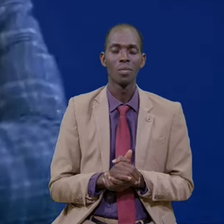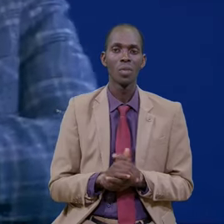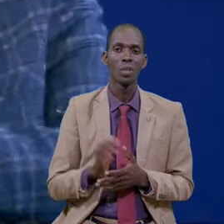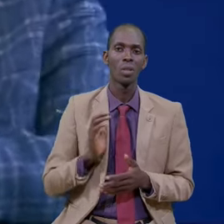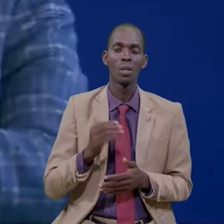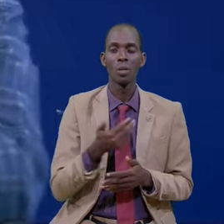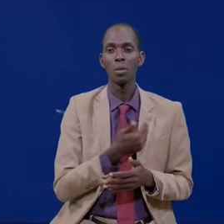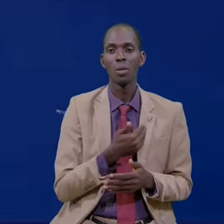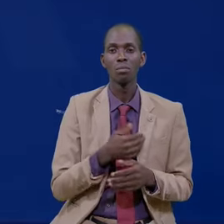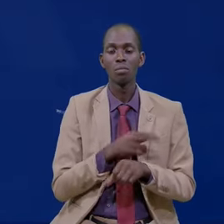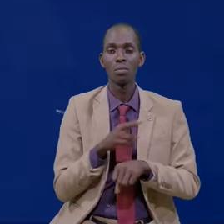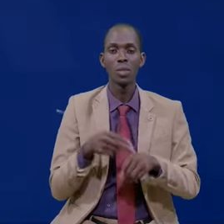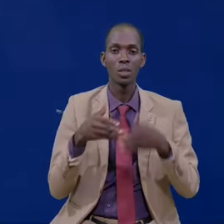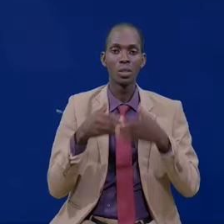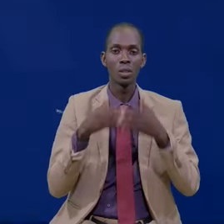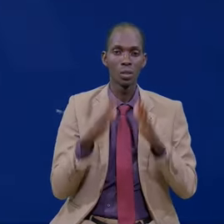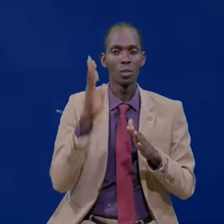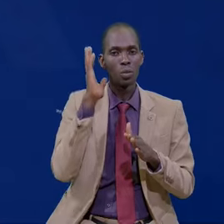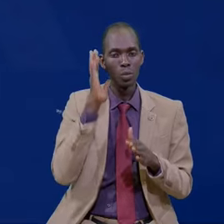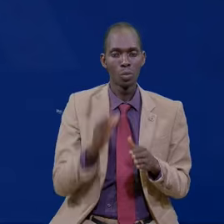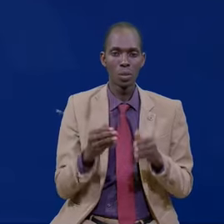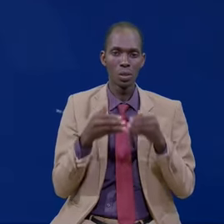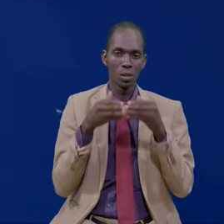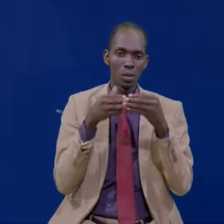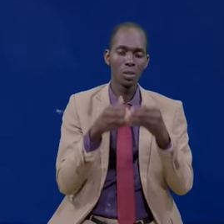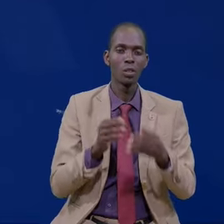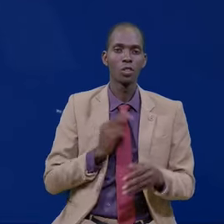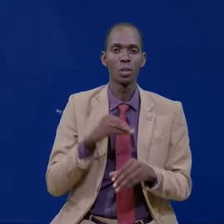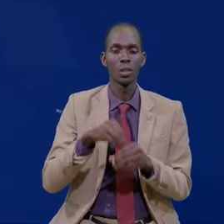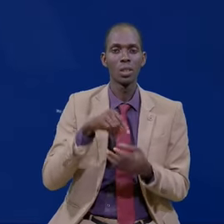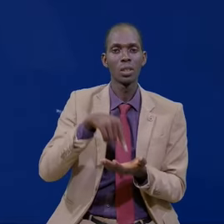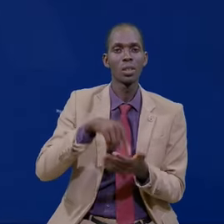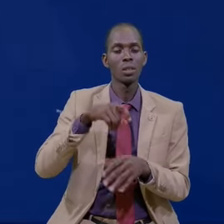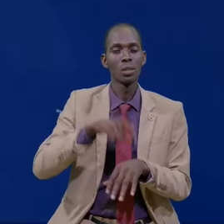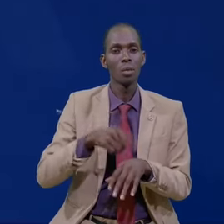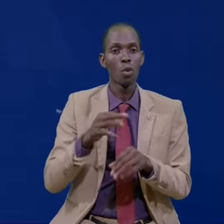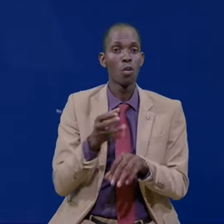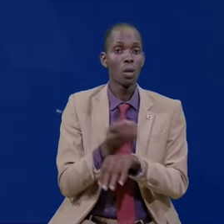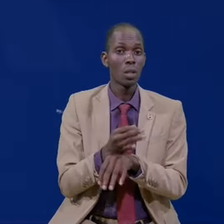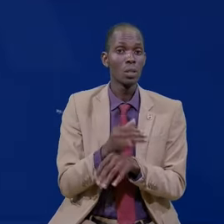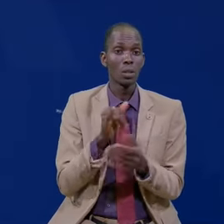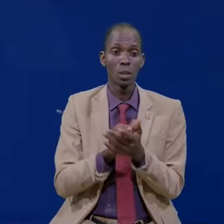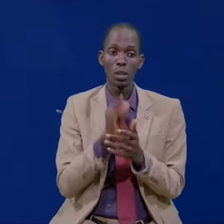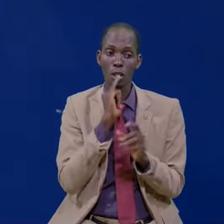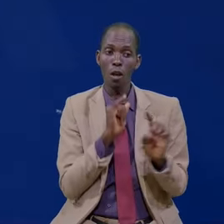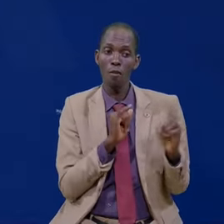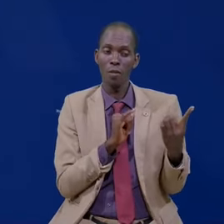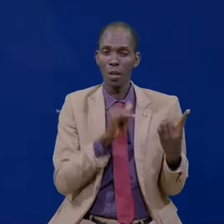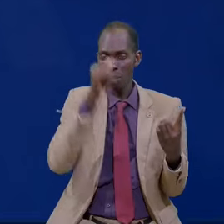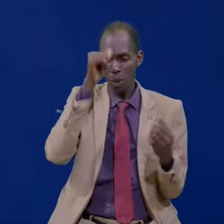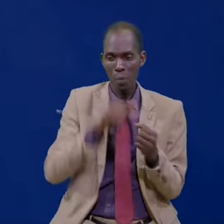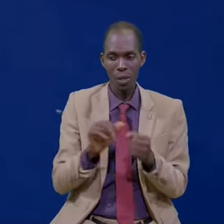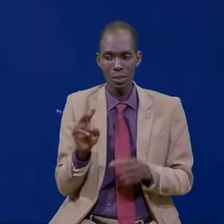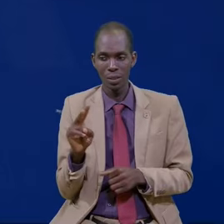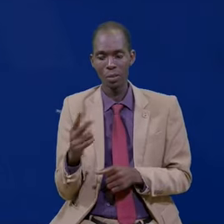now to lead us this cing time one remember there's a second one the Lord has